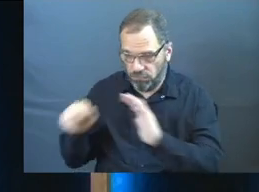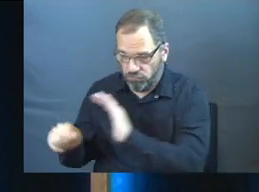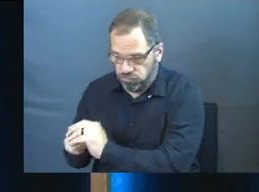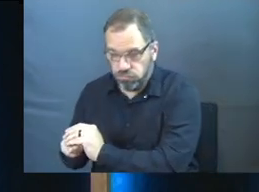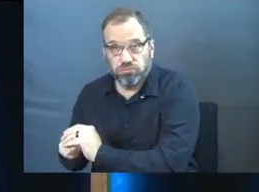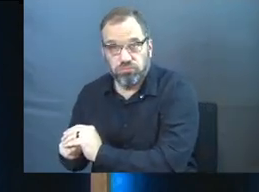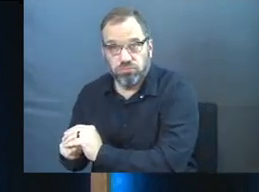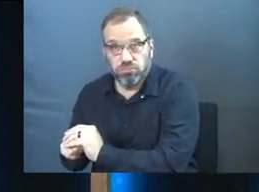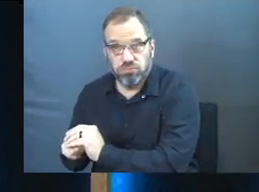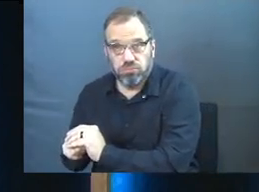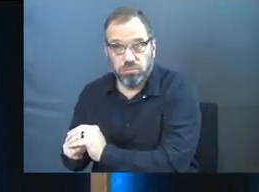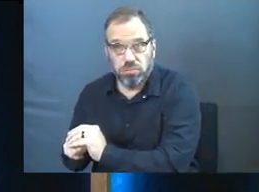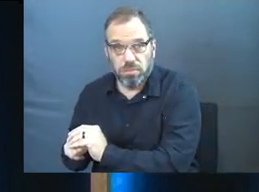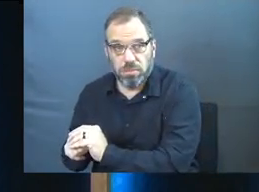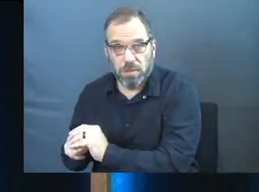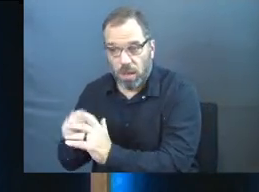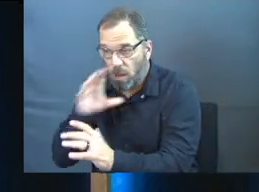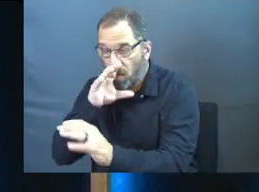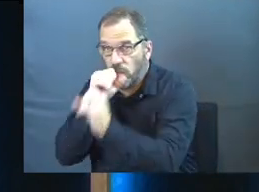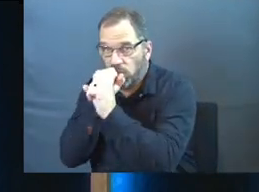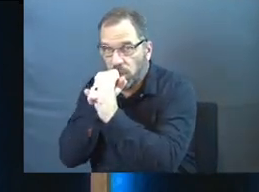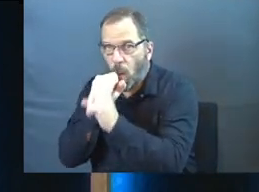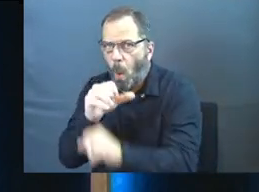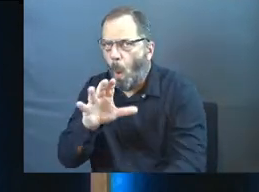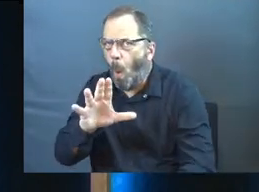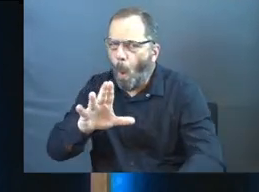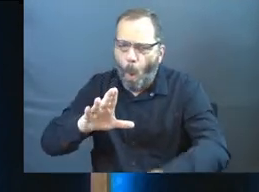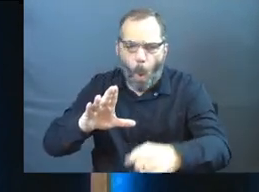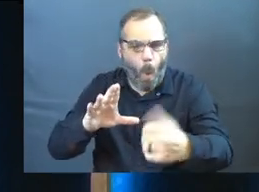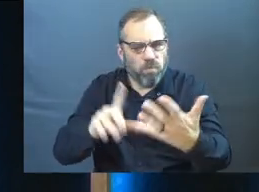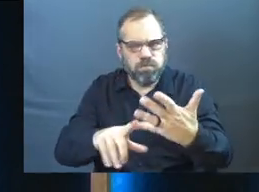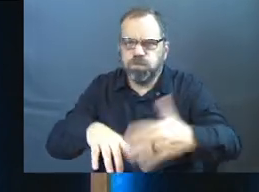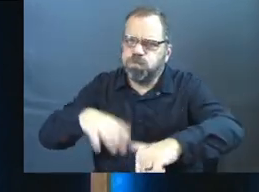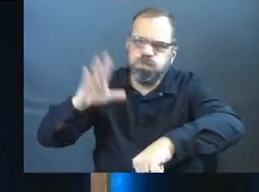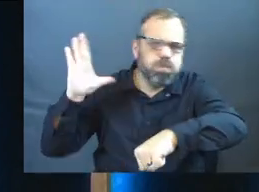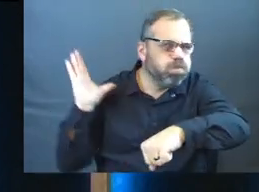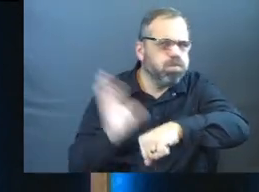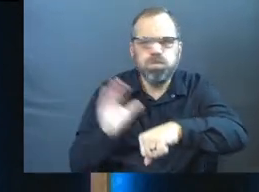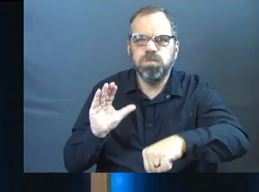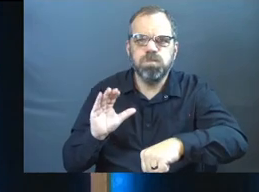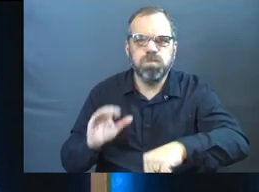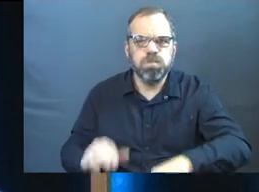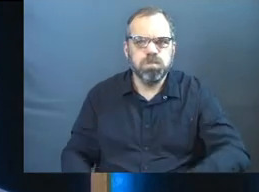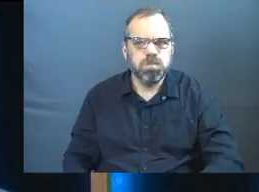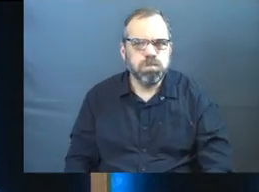dark corner and that's what we do not speak of, huge red flag.